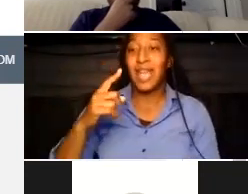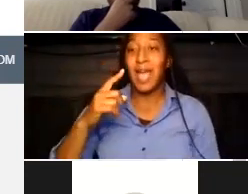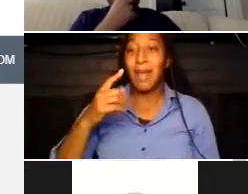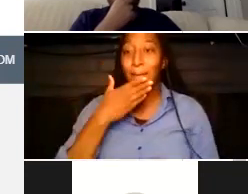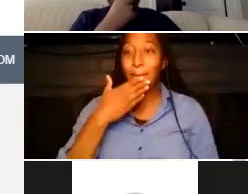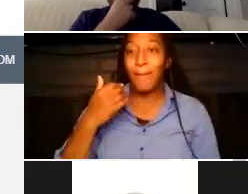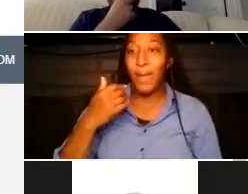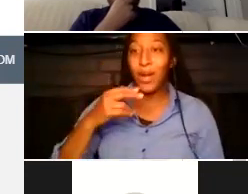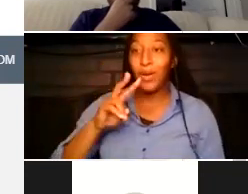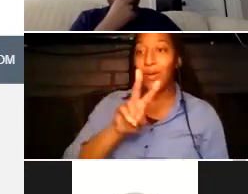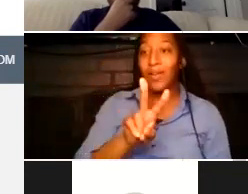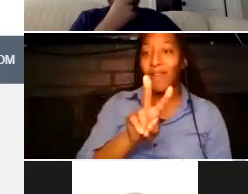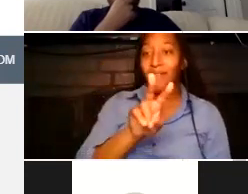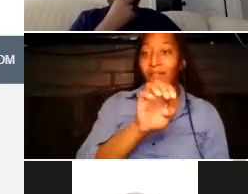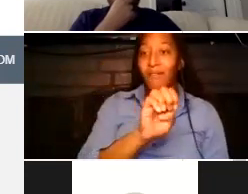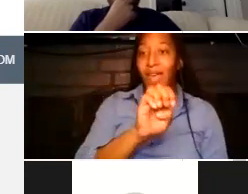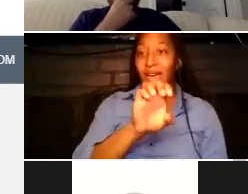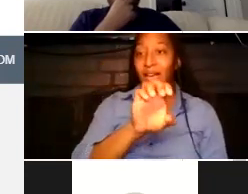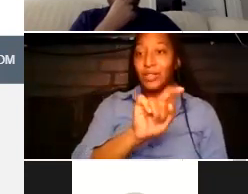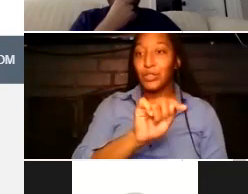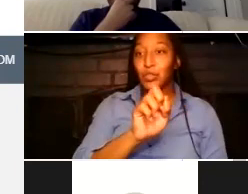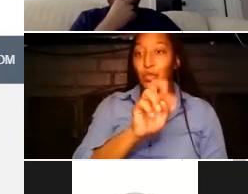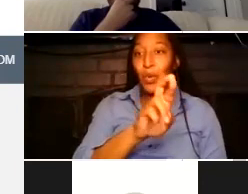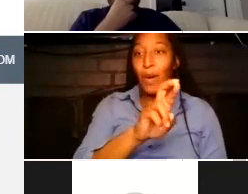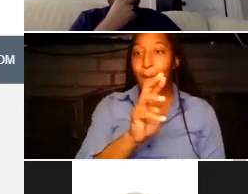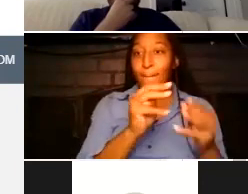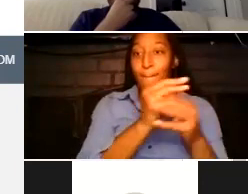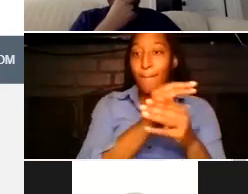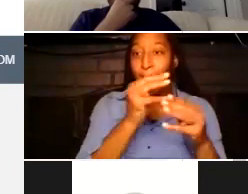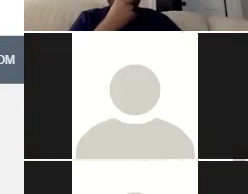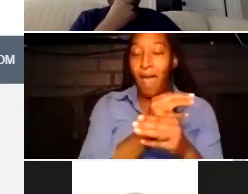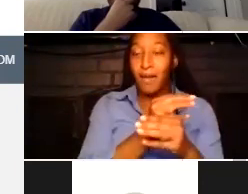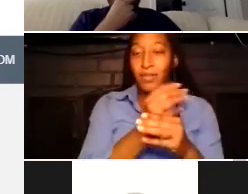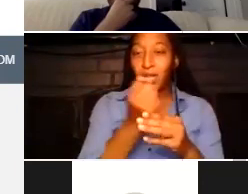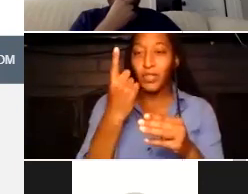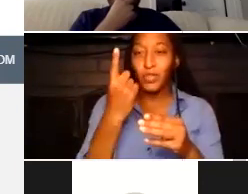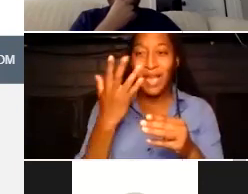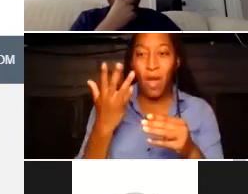there. Okay. So then, if that's not the